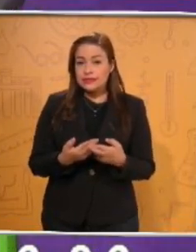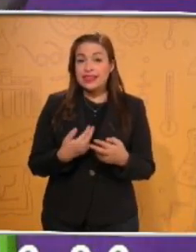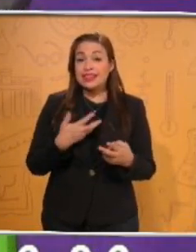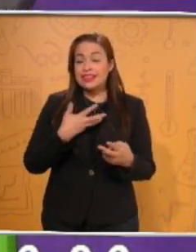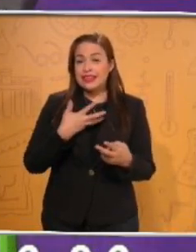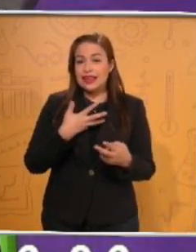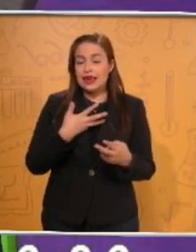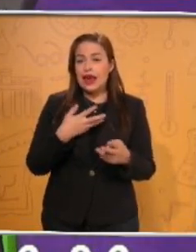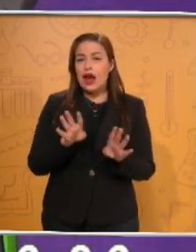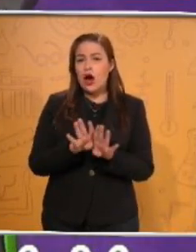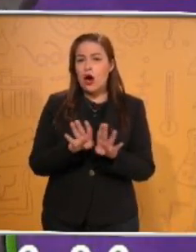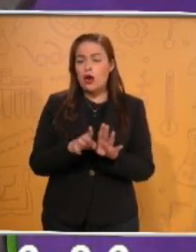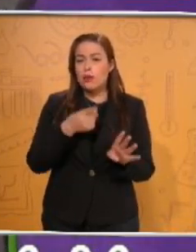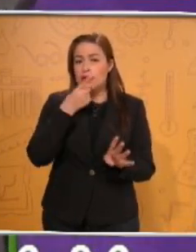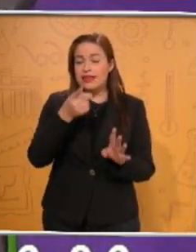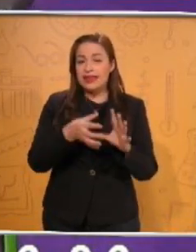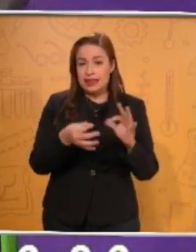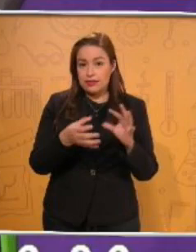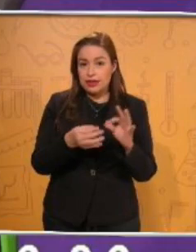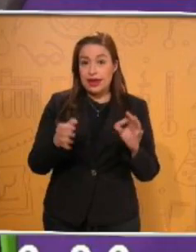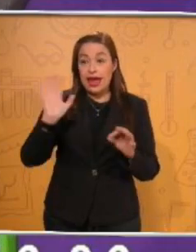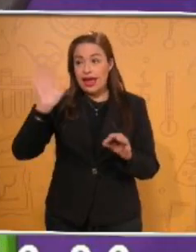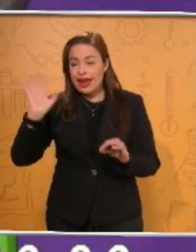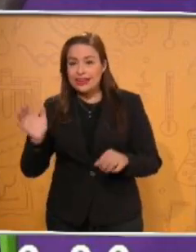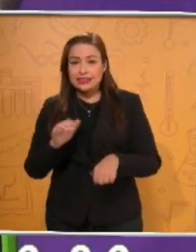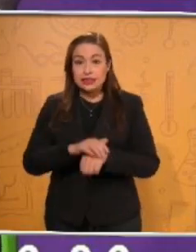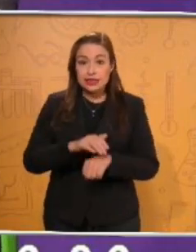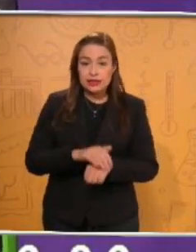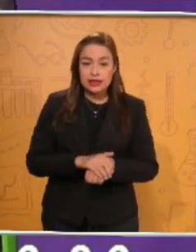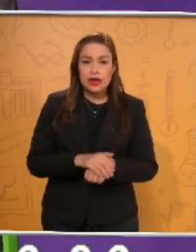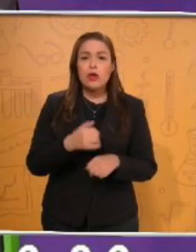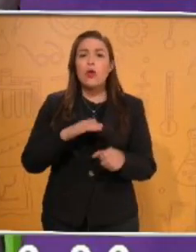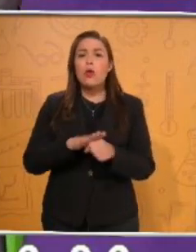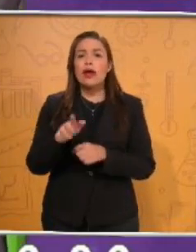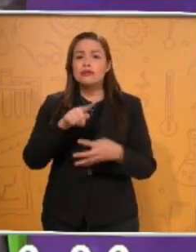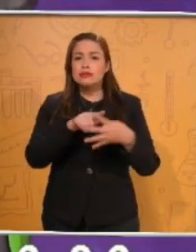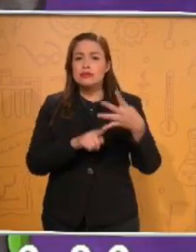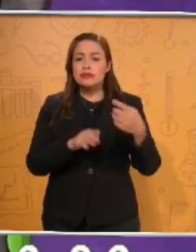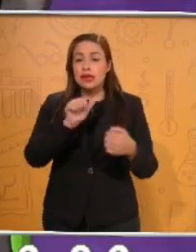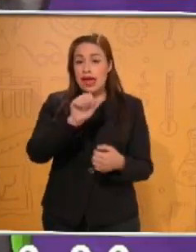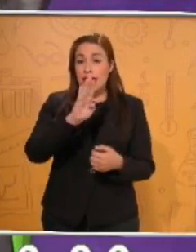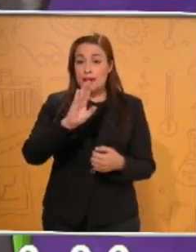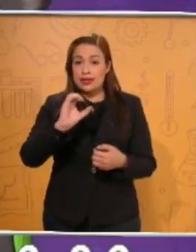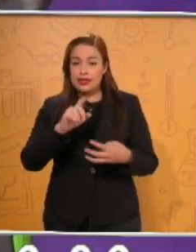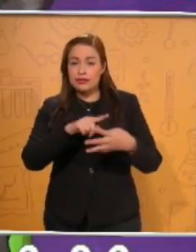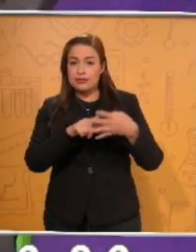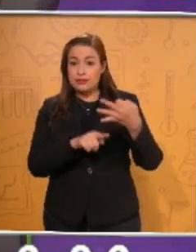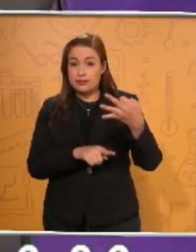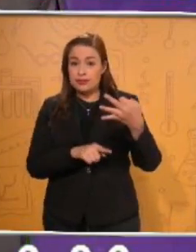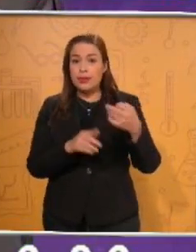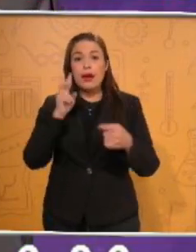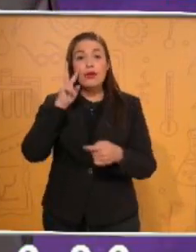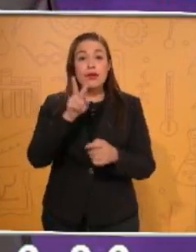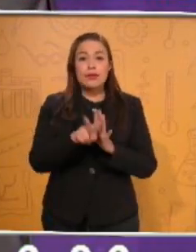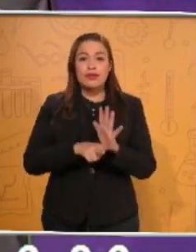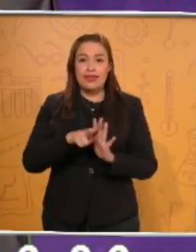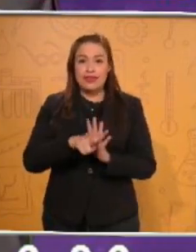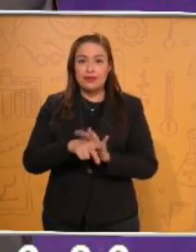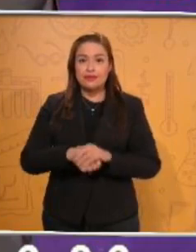express hello and friends. Then you have A, B, C, and D. Let's watch the video.